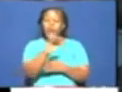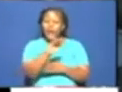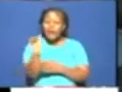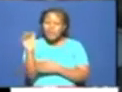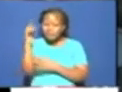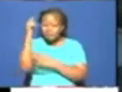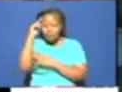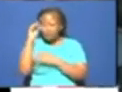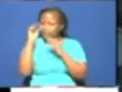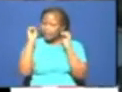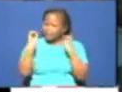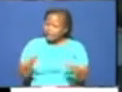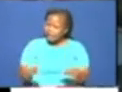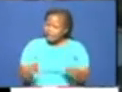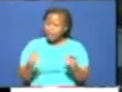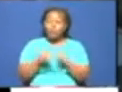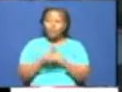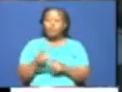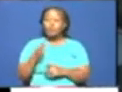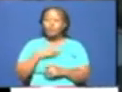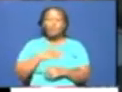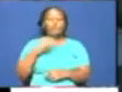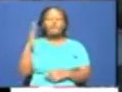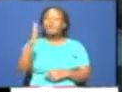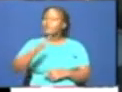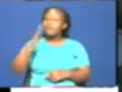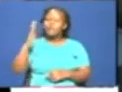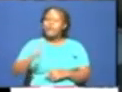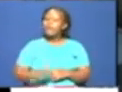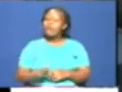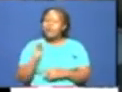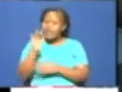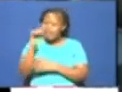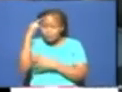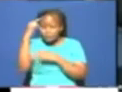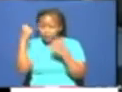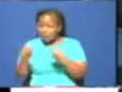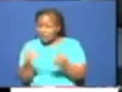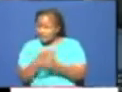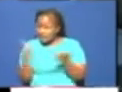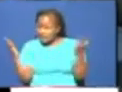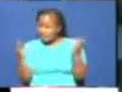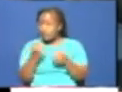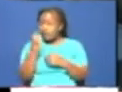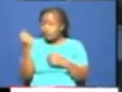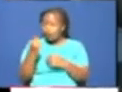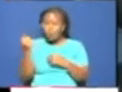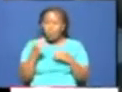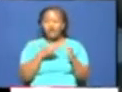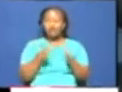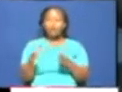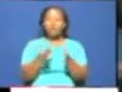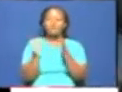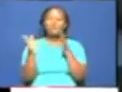and I will never ask for anything except the opportunity to serve.